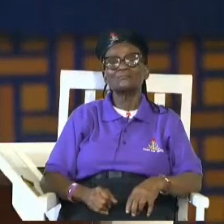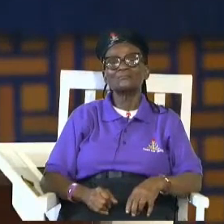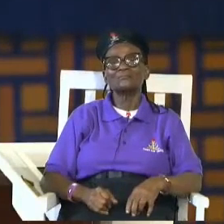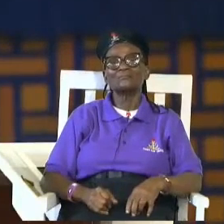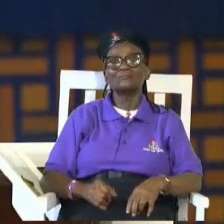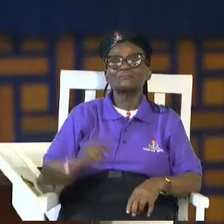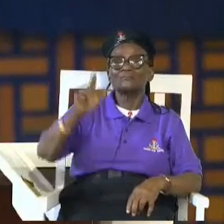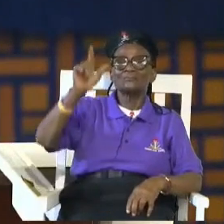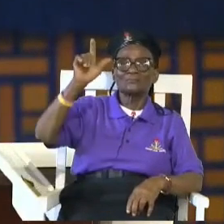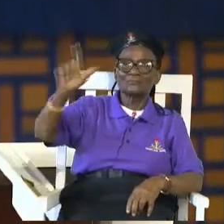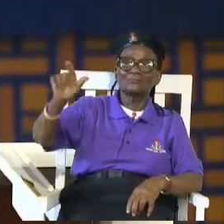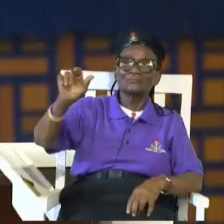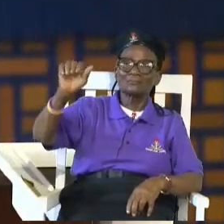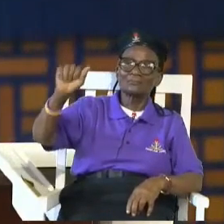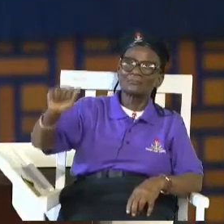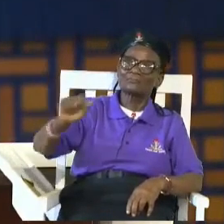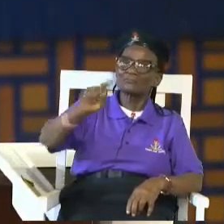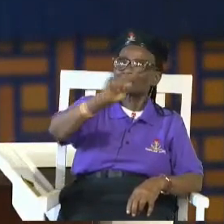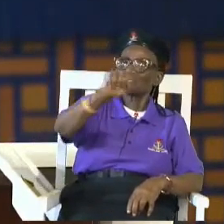Lazarus was sick.